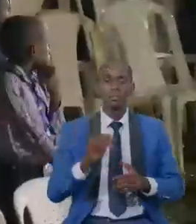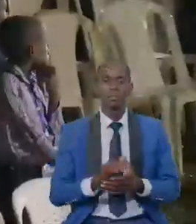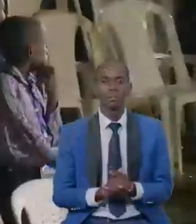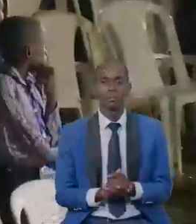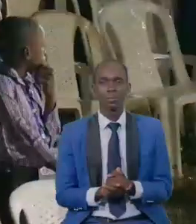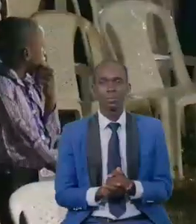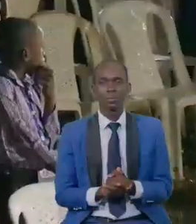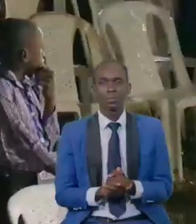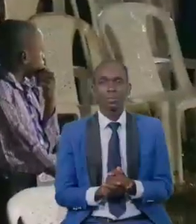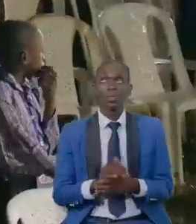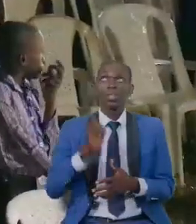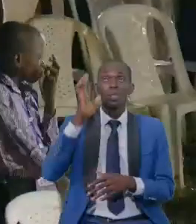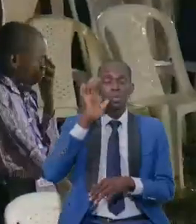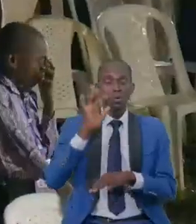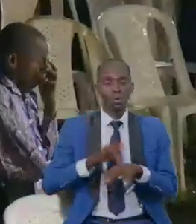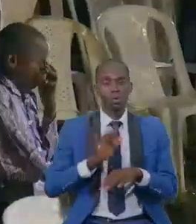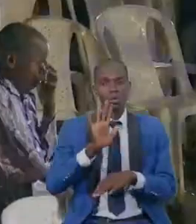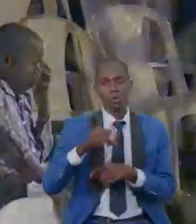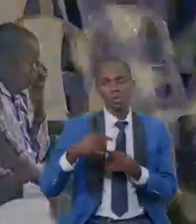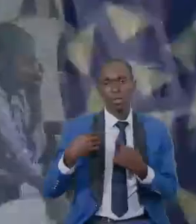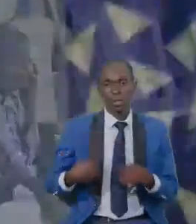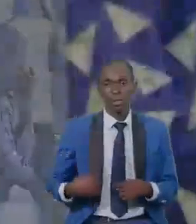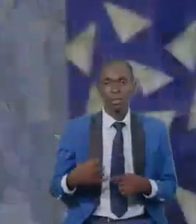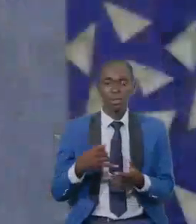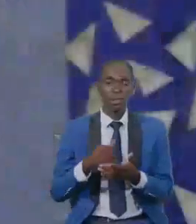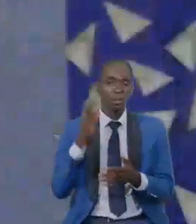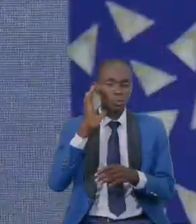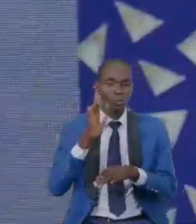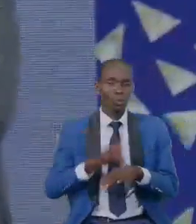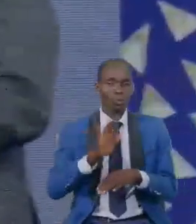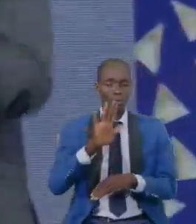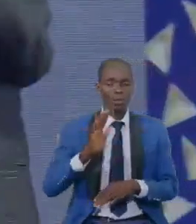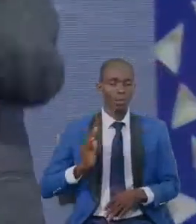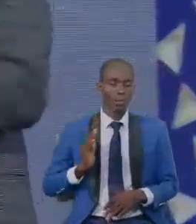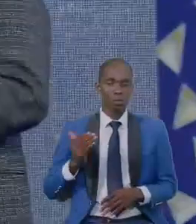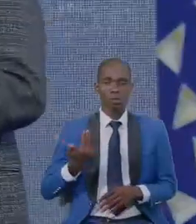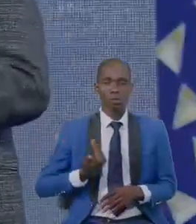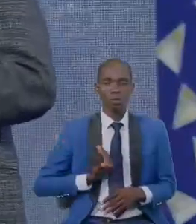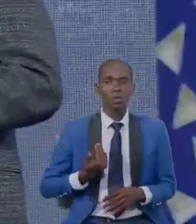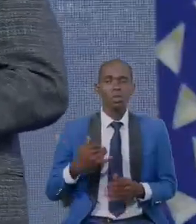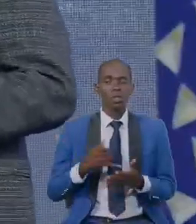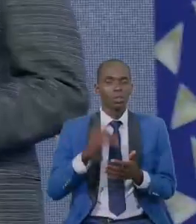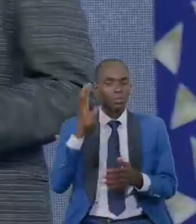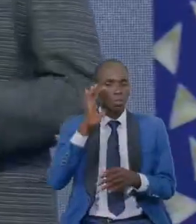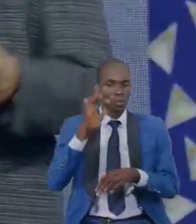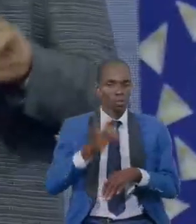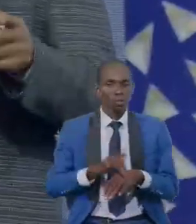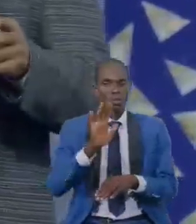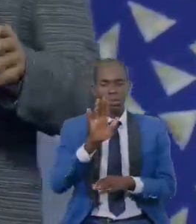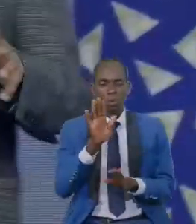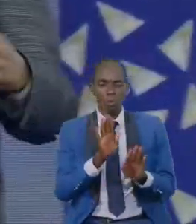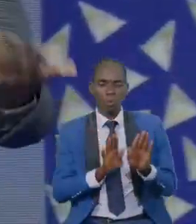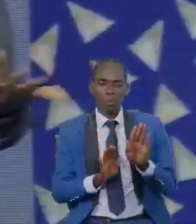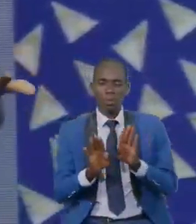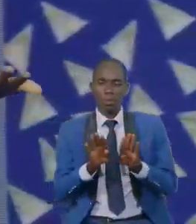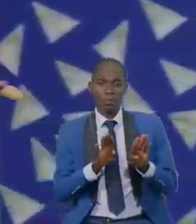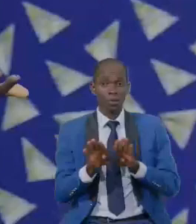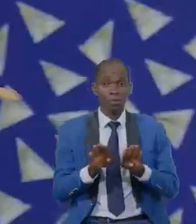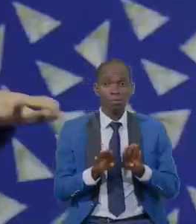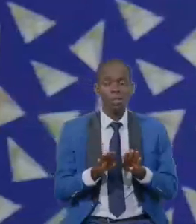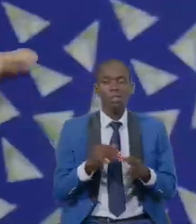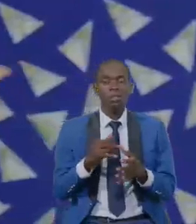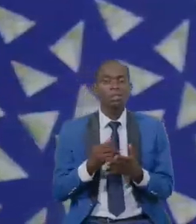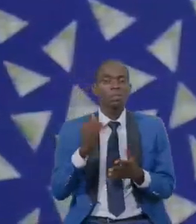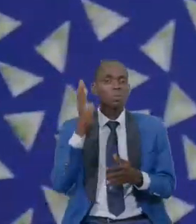It'll touch your heart. It'll touch your soul. It'll affect your behavior. It will